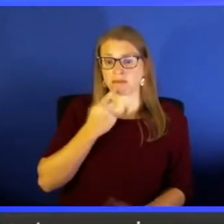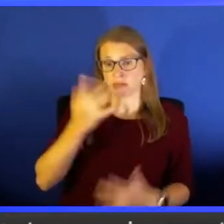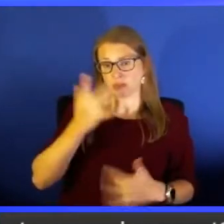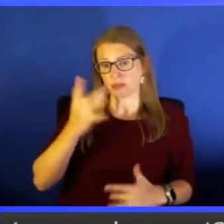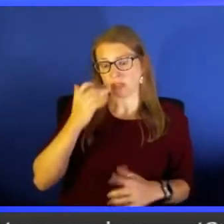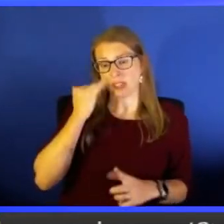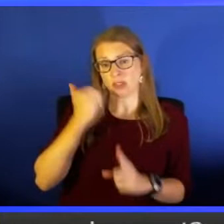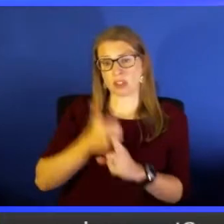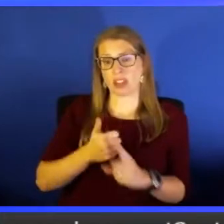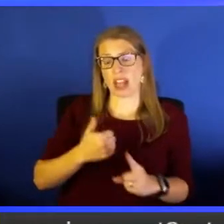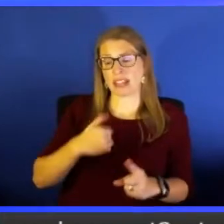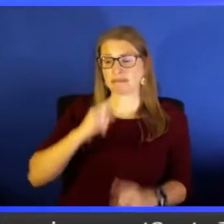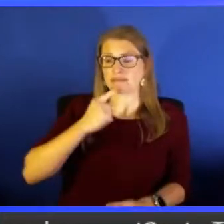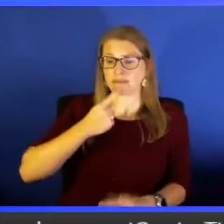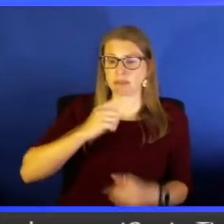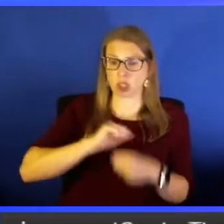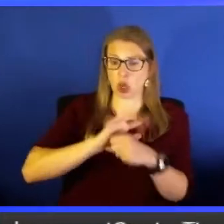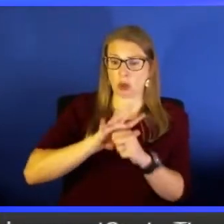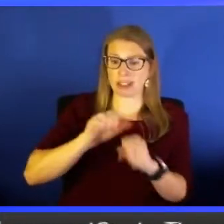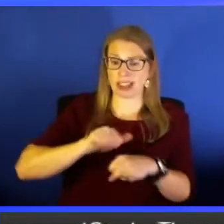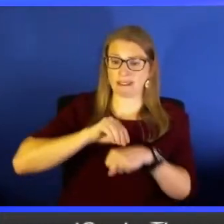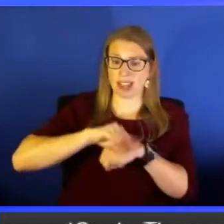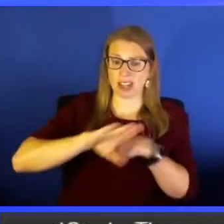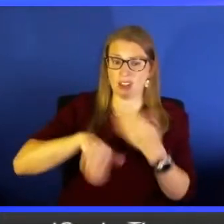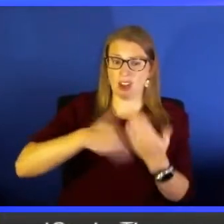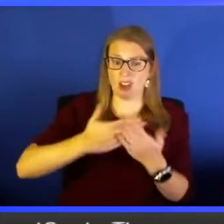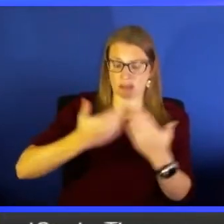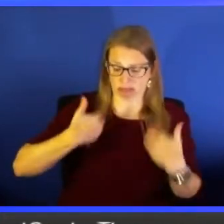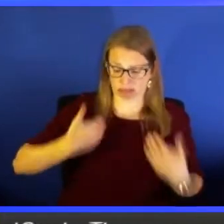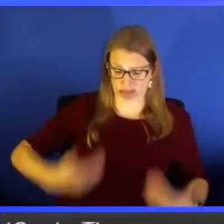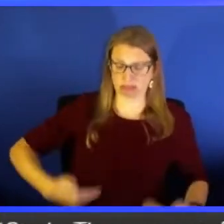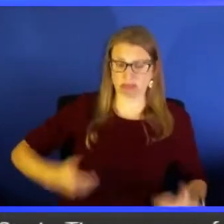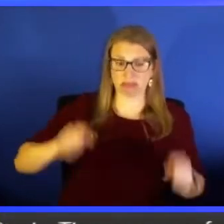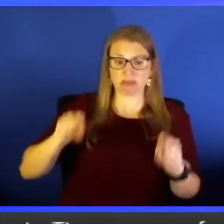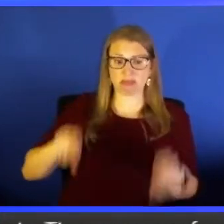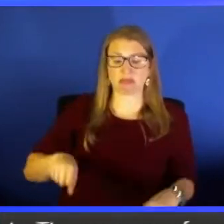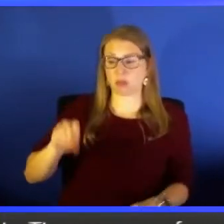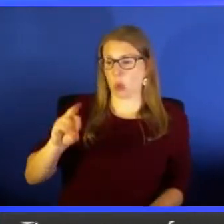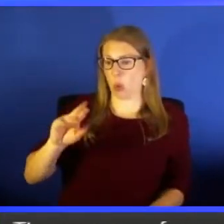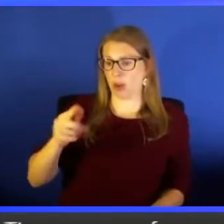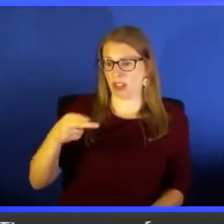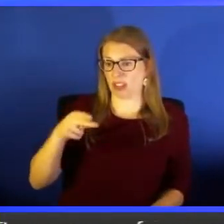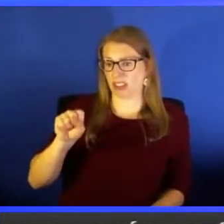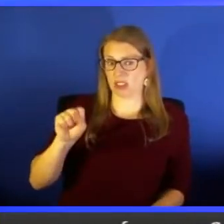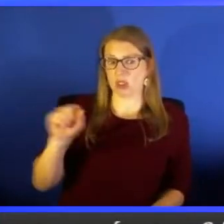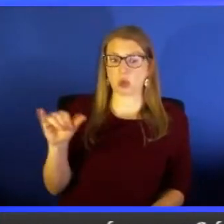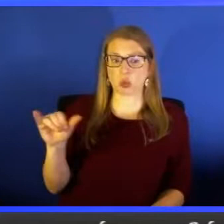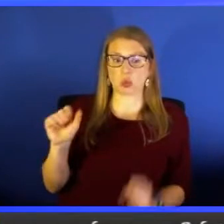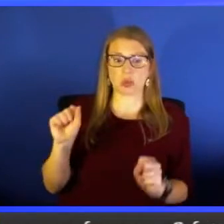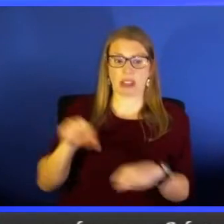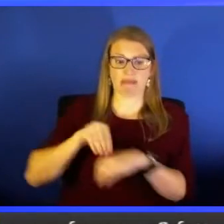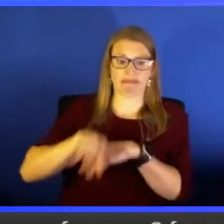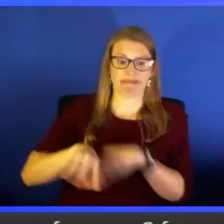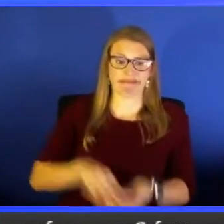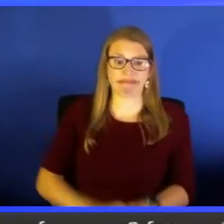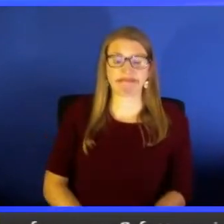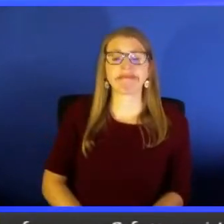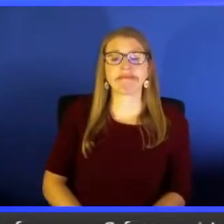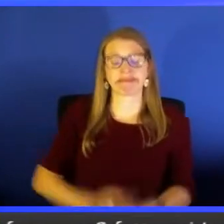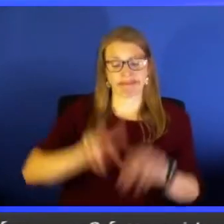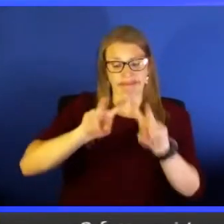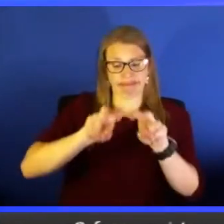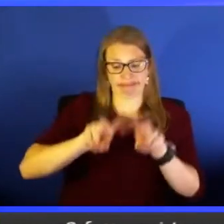severe COVID, can affect all parts and all organs of the body. So these are questions that are being evaluated for